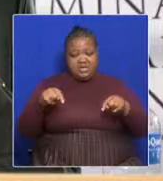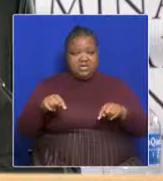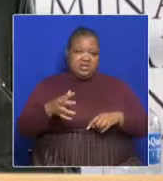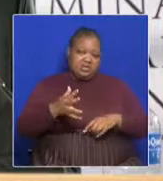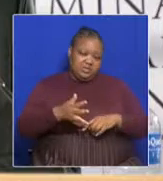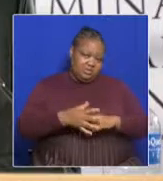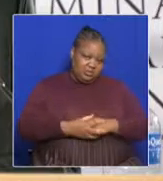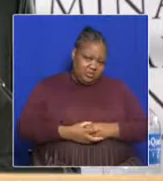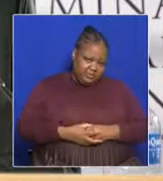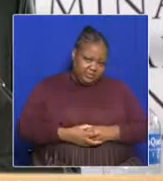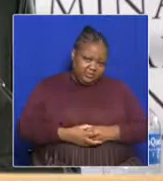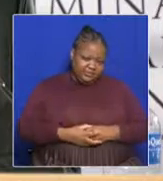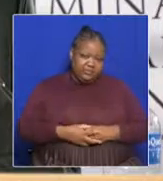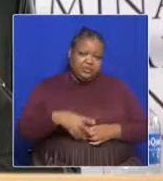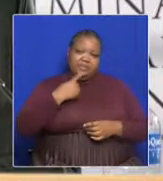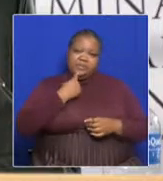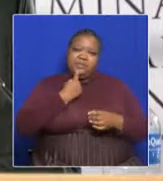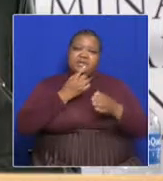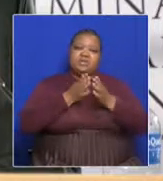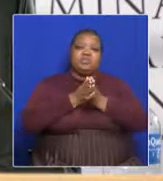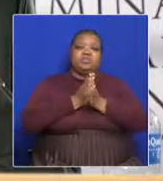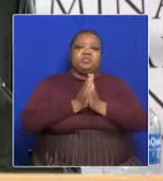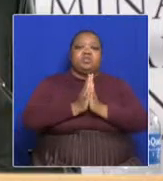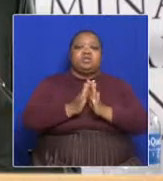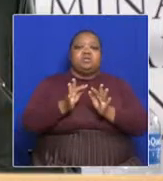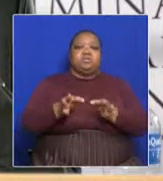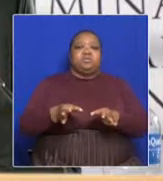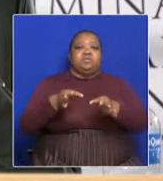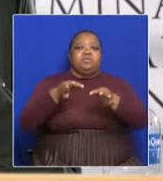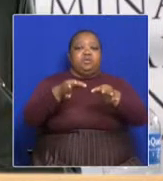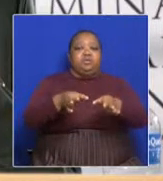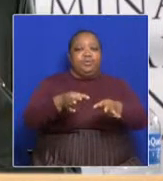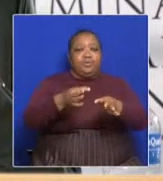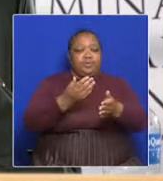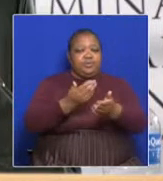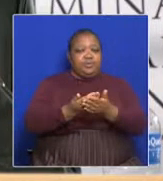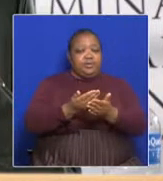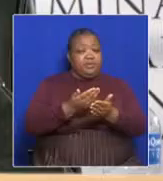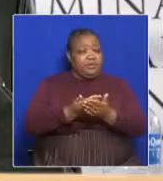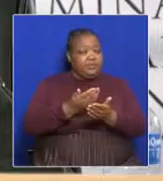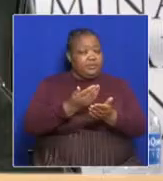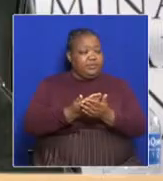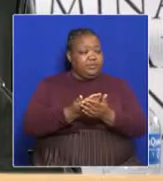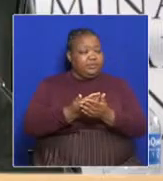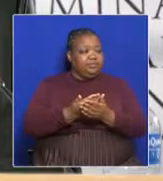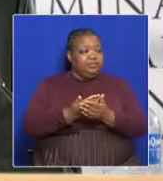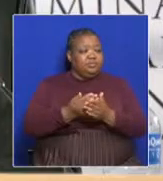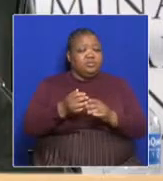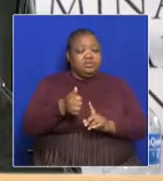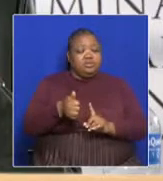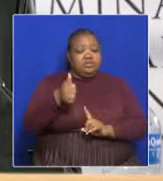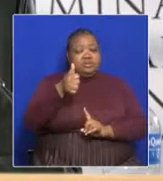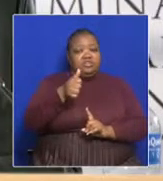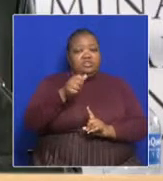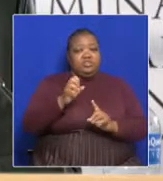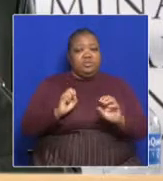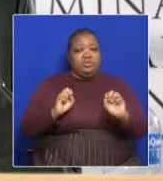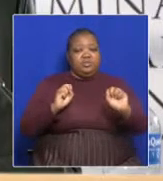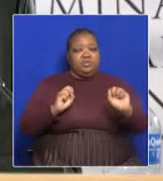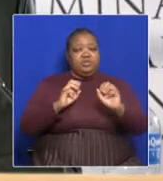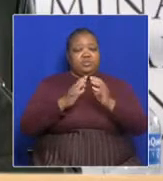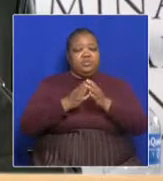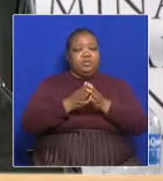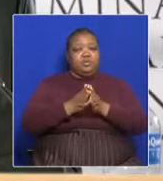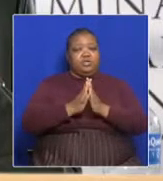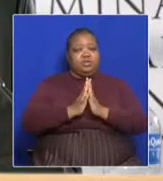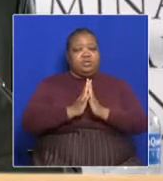the request is, to the extent that it is possible, a postponement of the general's testimony is requested. The suggestion here